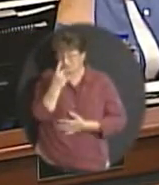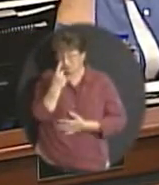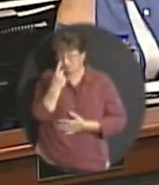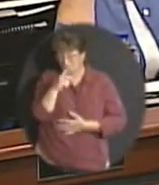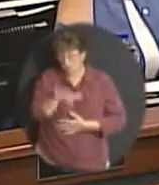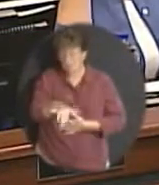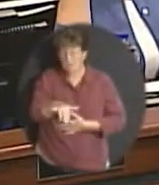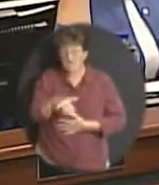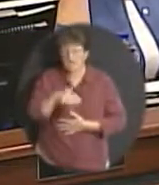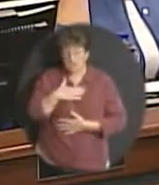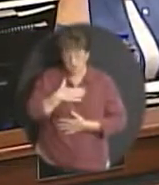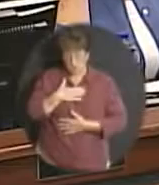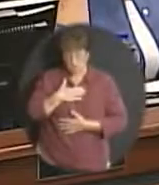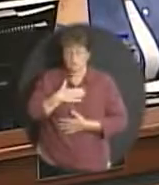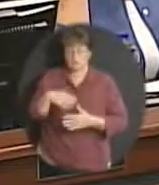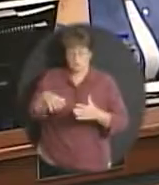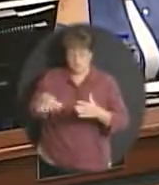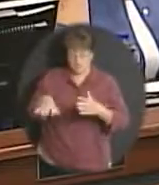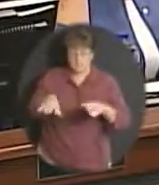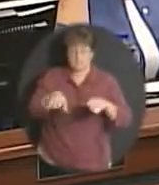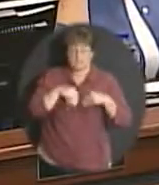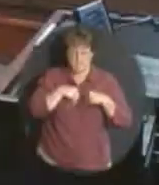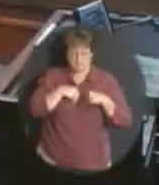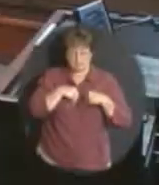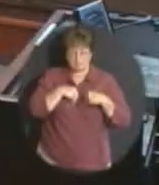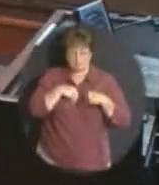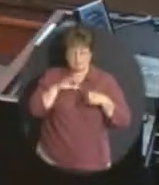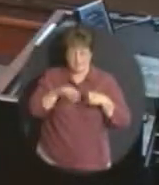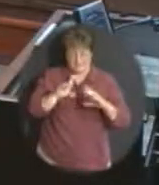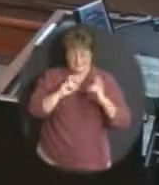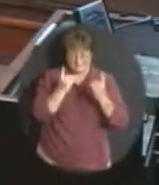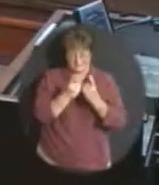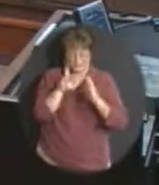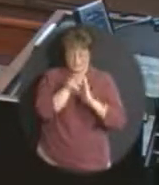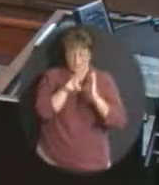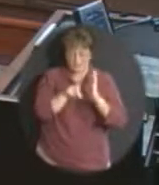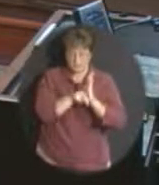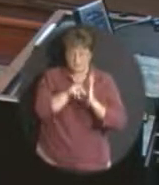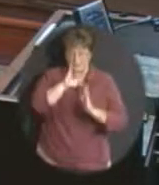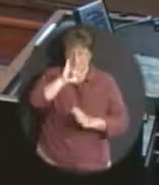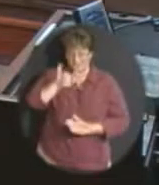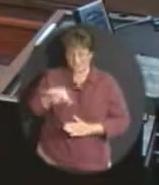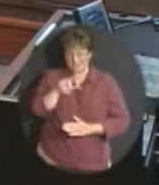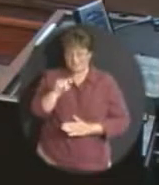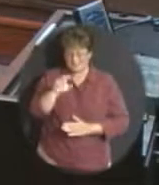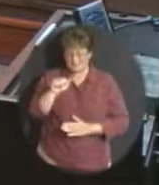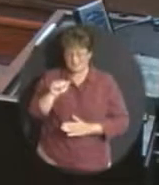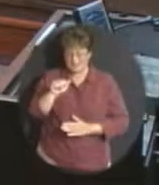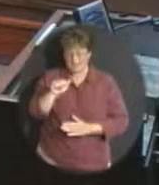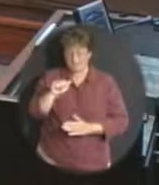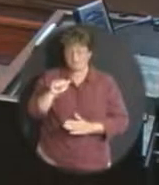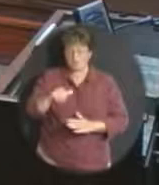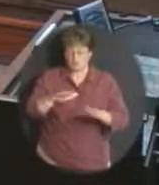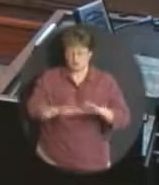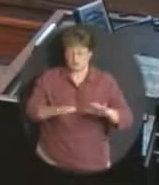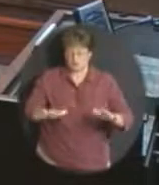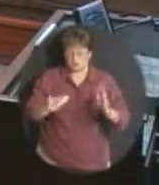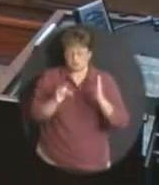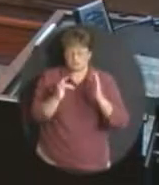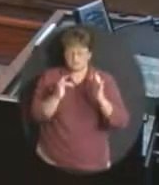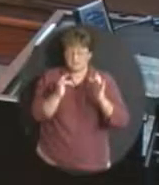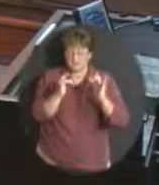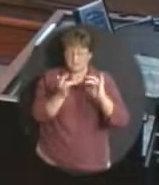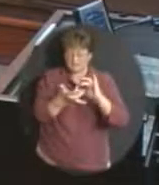I would move to approve the adoption of District Policy JTA in compliance with the Children's Internet Protection Act,